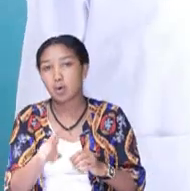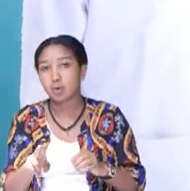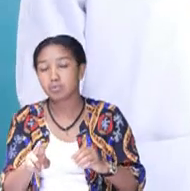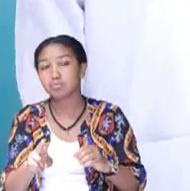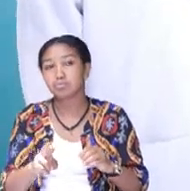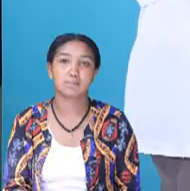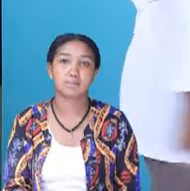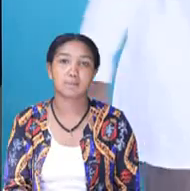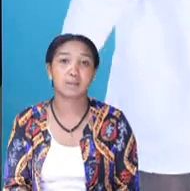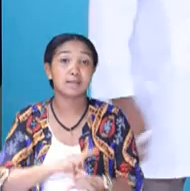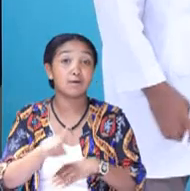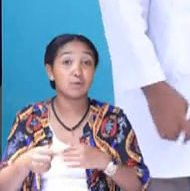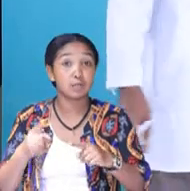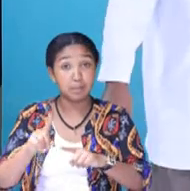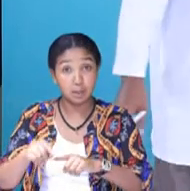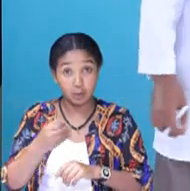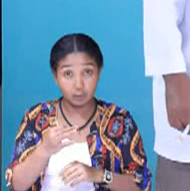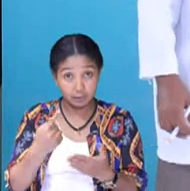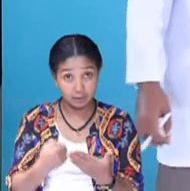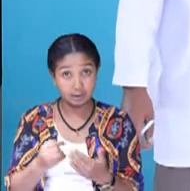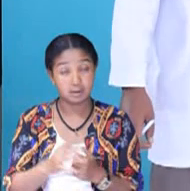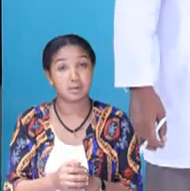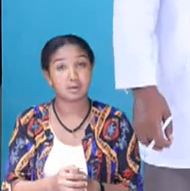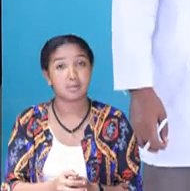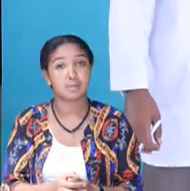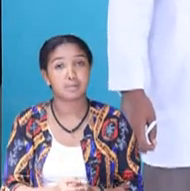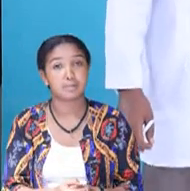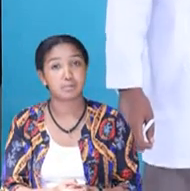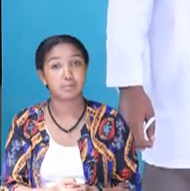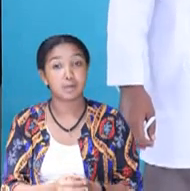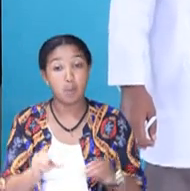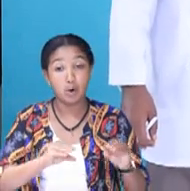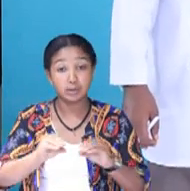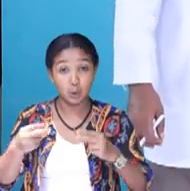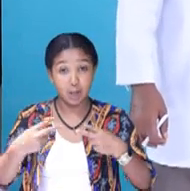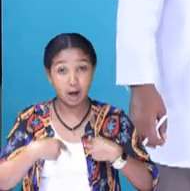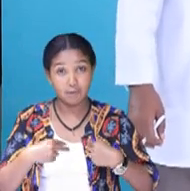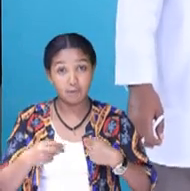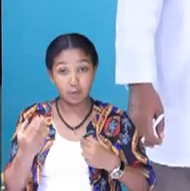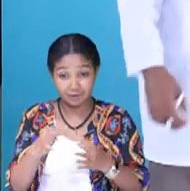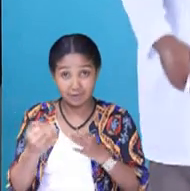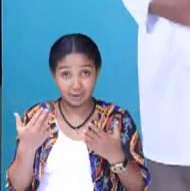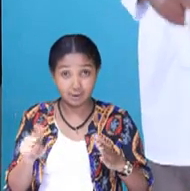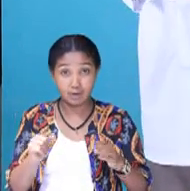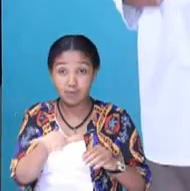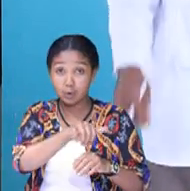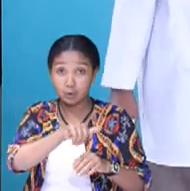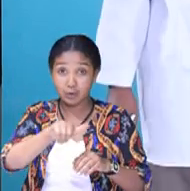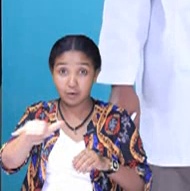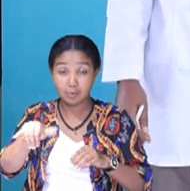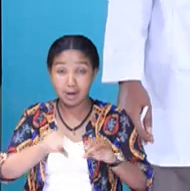tangential acceleration. Therefore, depending on the motion, we have already defined that for a